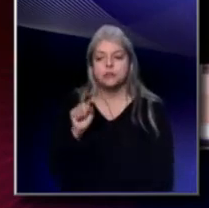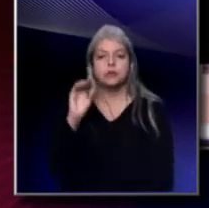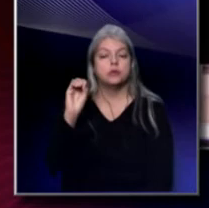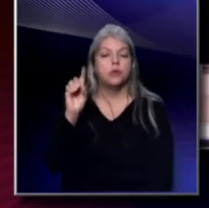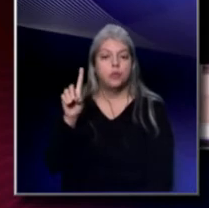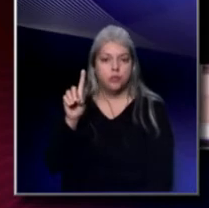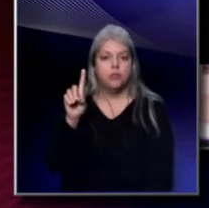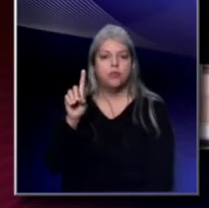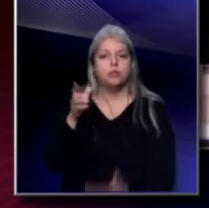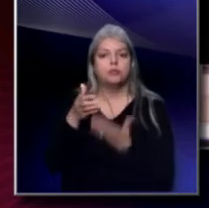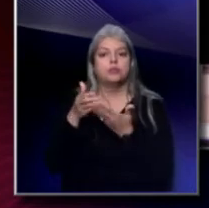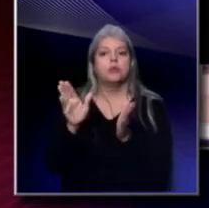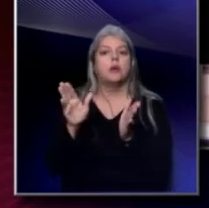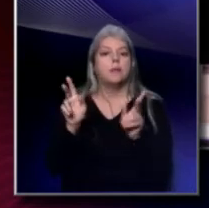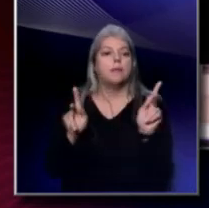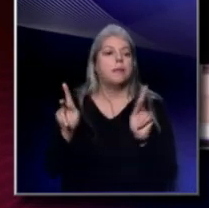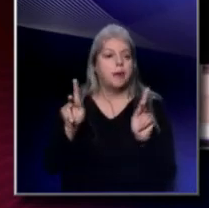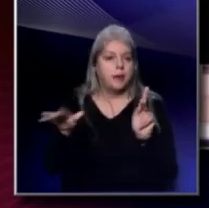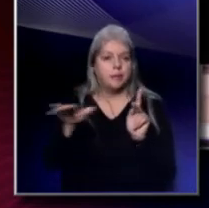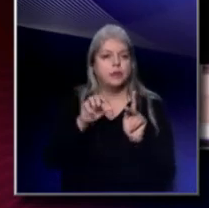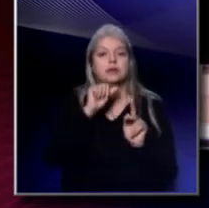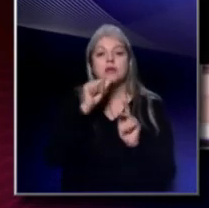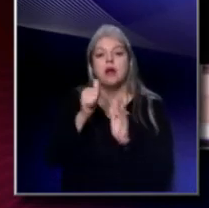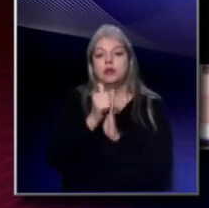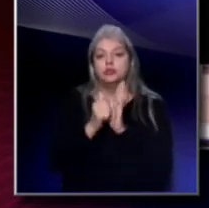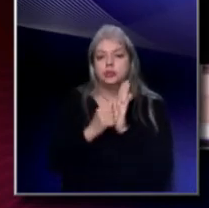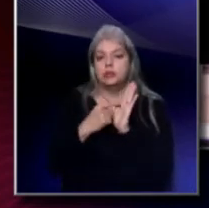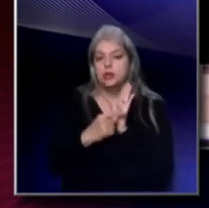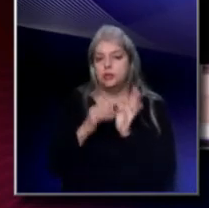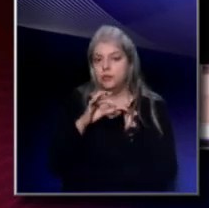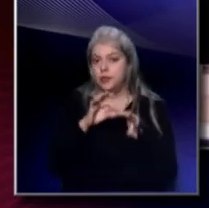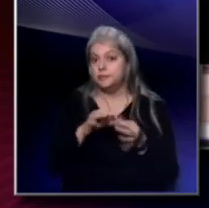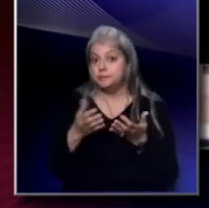One, call to the public for a non-agenda item.